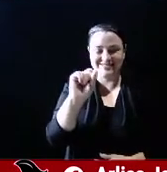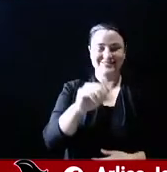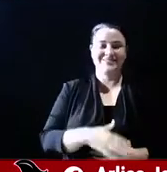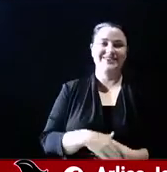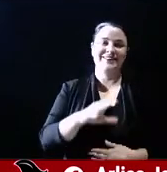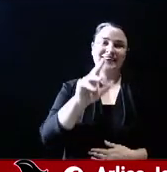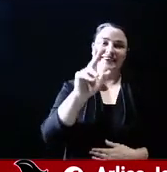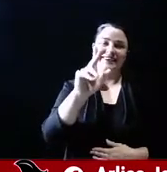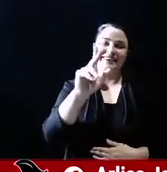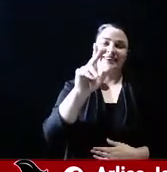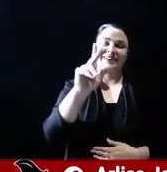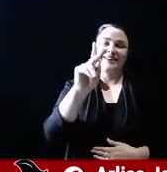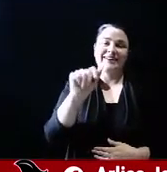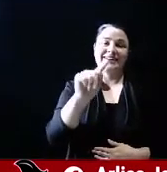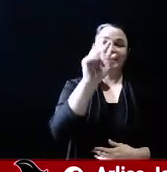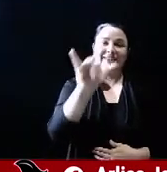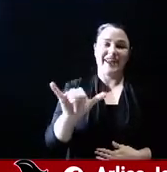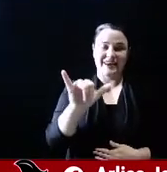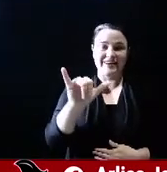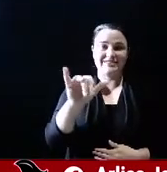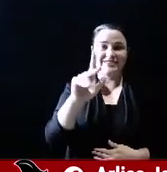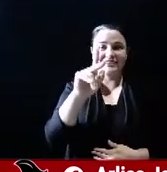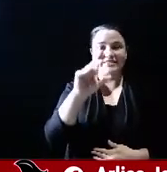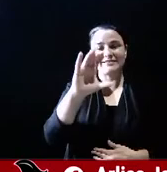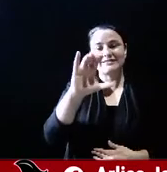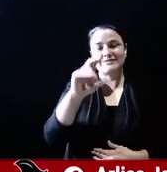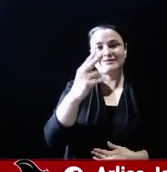Katie Kelly Cisneros,